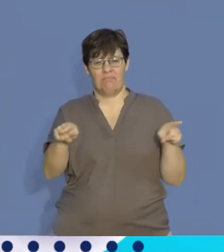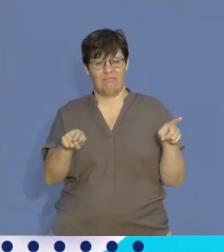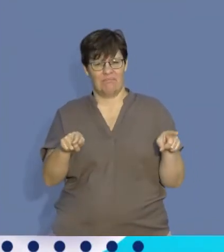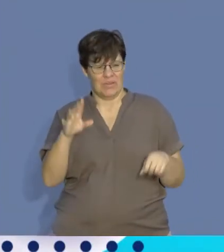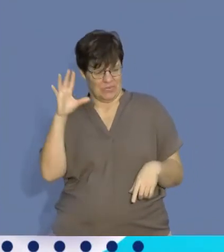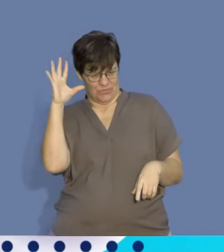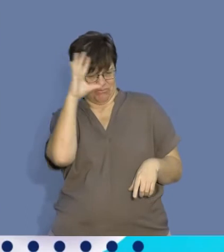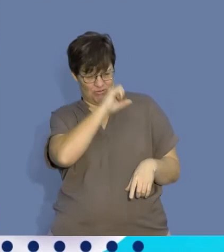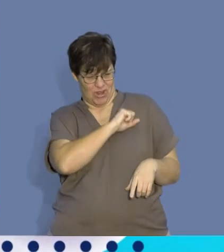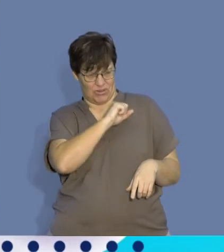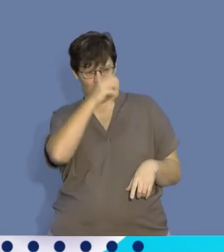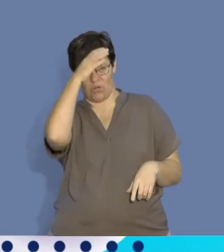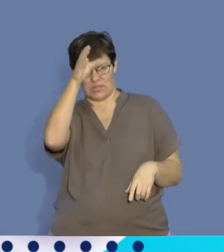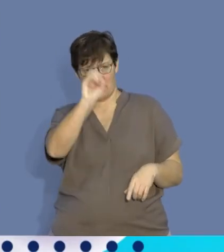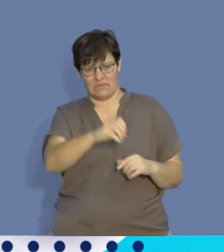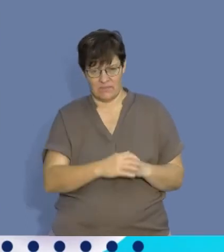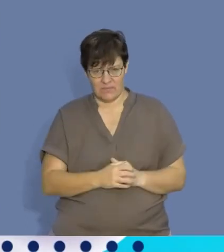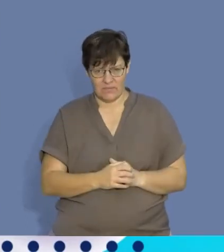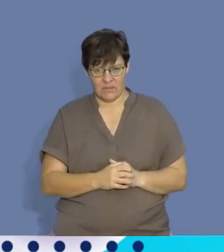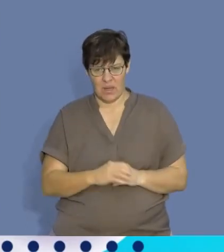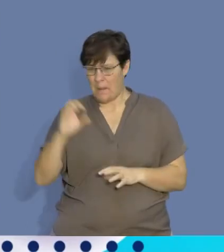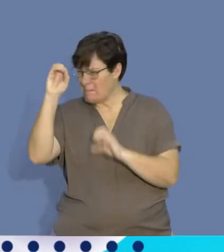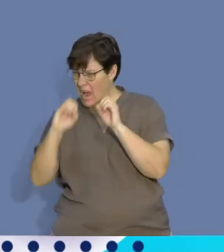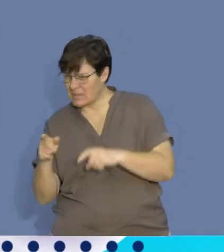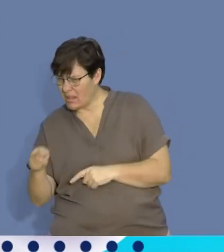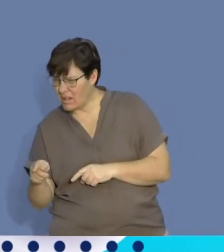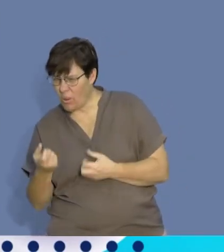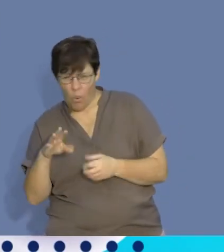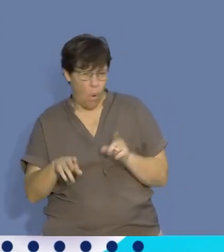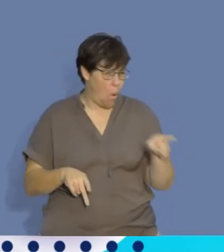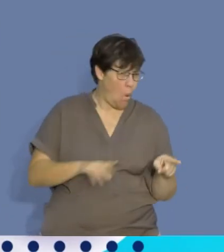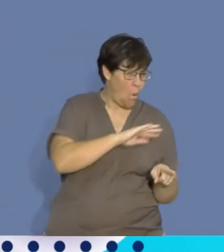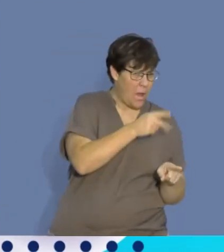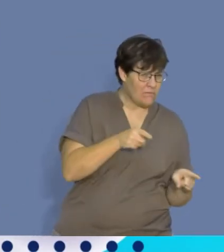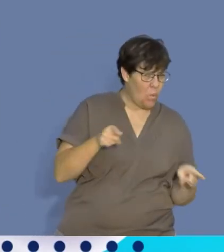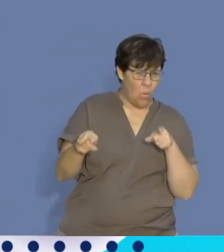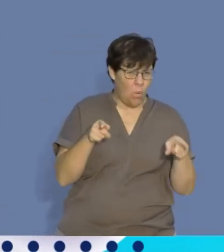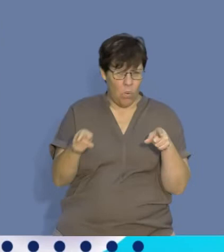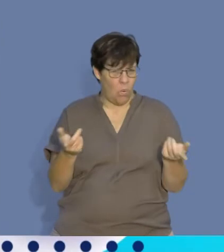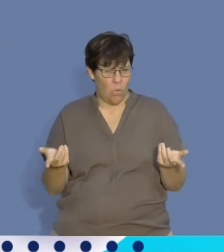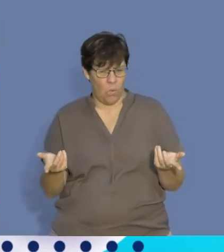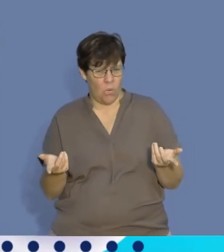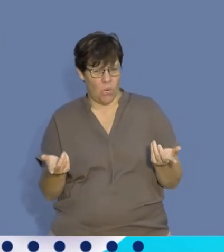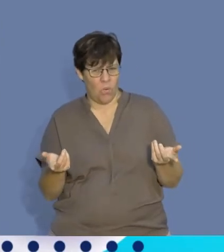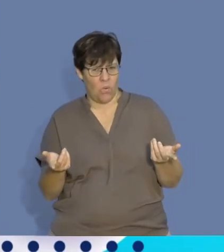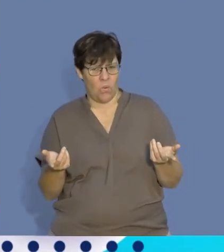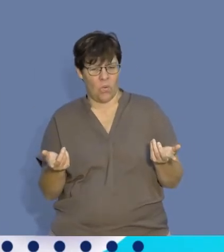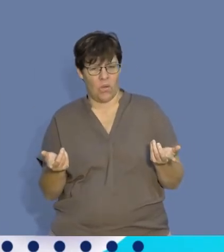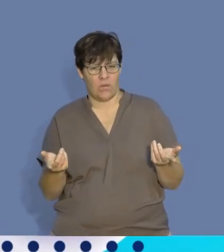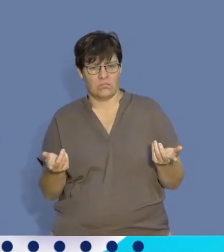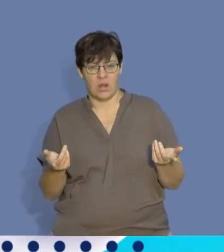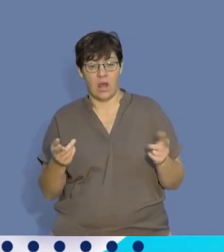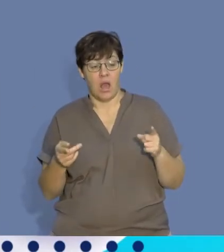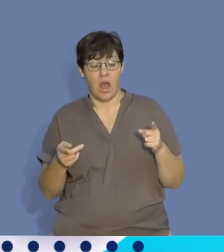little concepts where, is it actually a particle or is it a wave? Well, it's